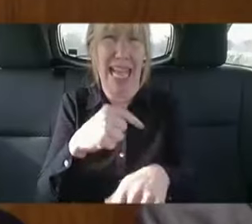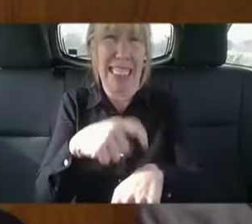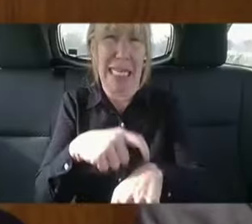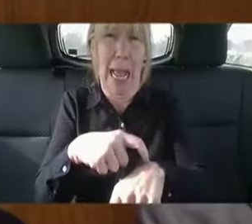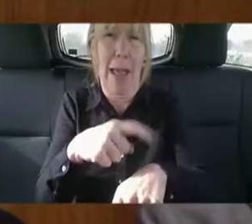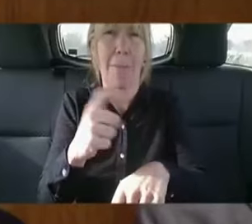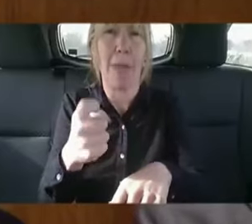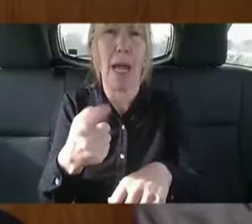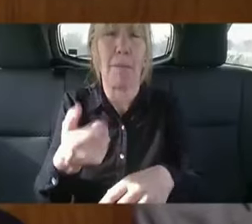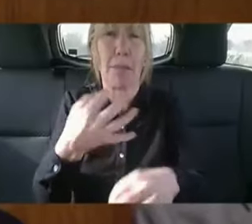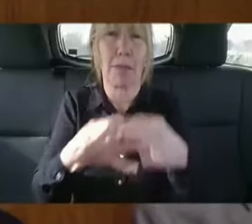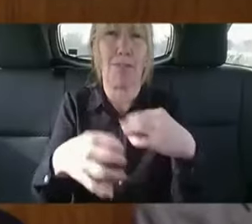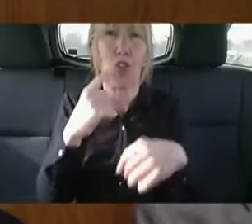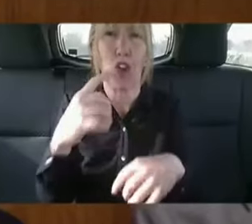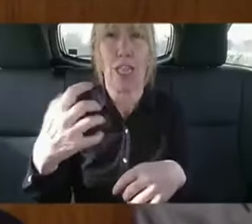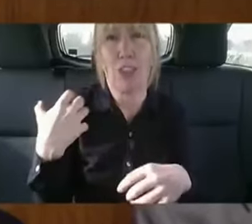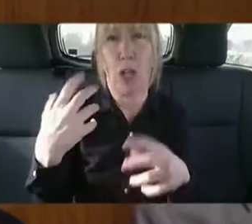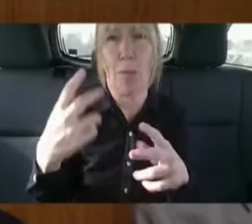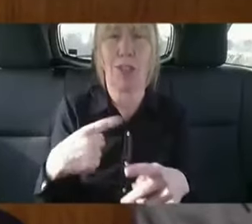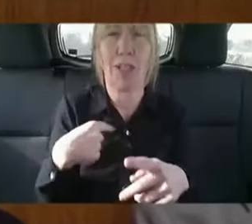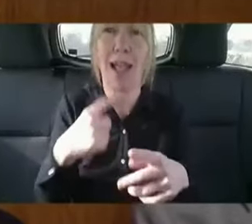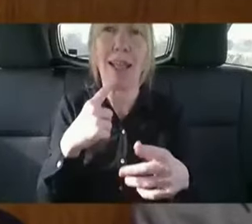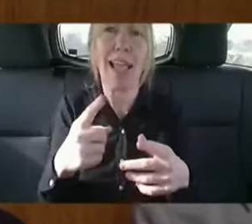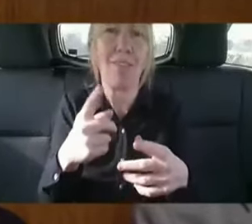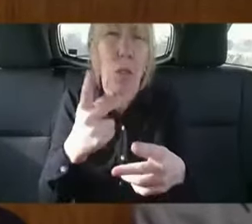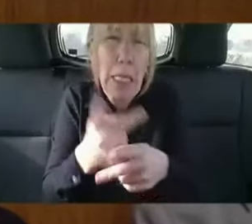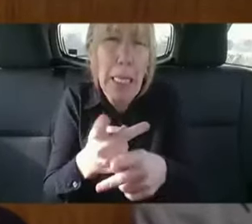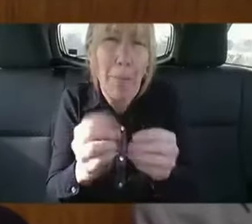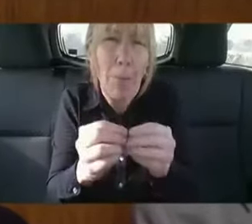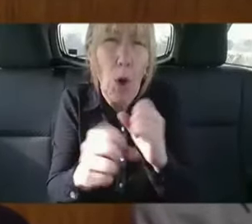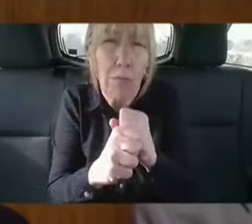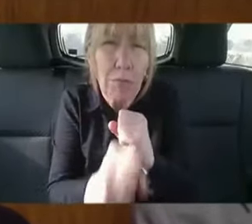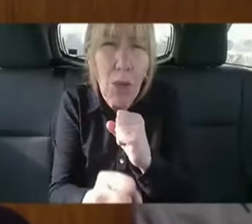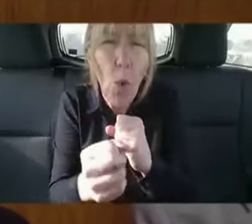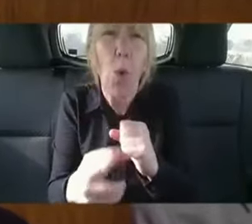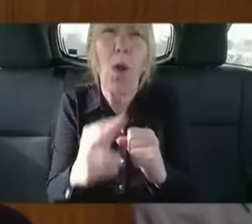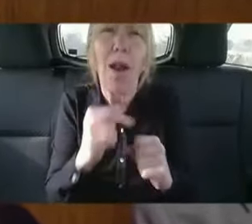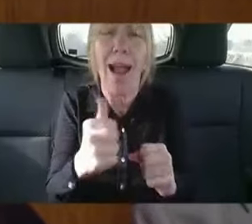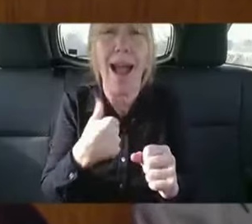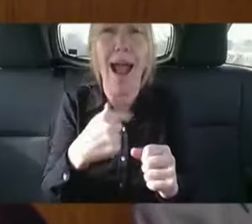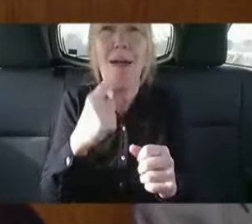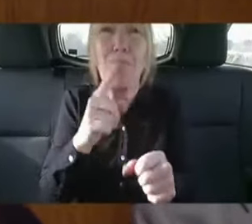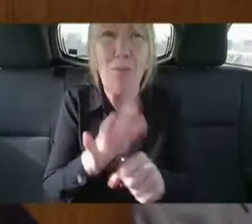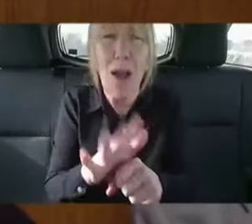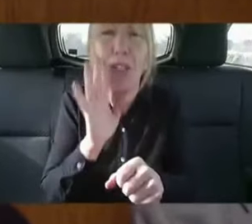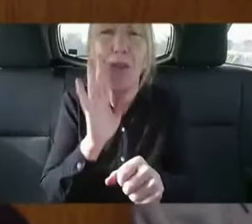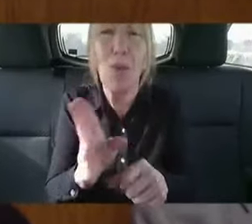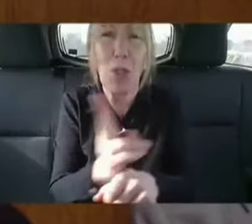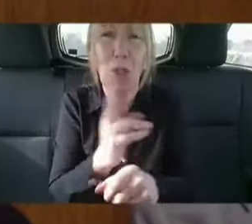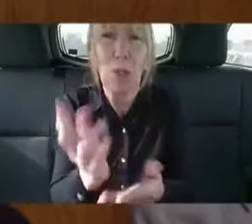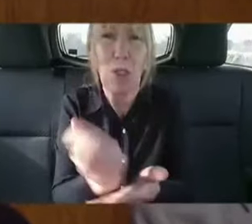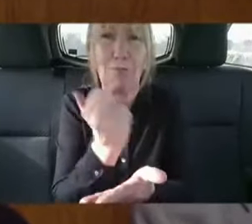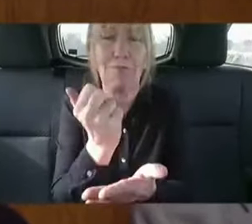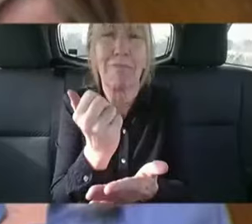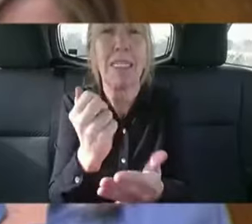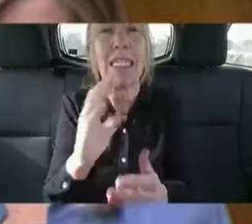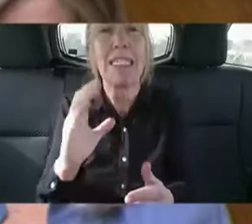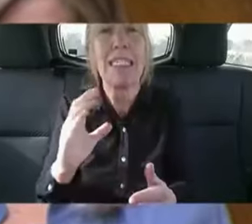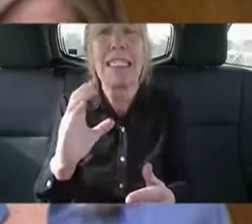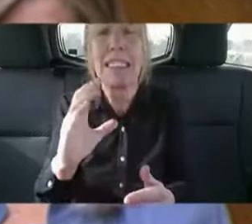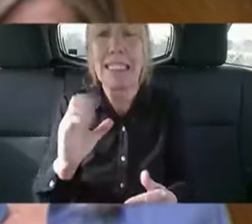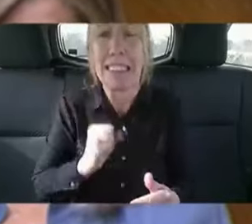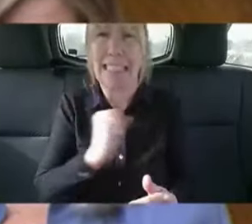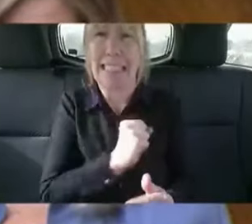sitting in for the chair. I get to decide whether we keep you for a few minutes longer. Promise to put it to use. Senator Cassidy. You give a man